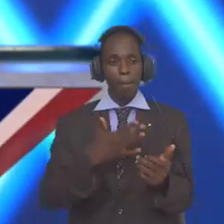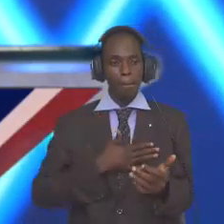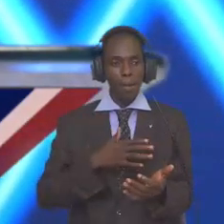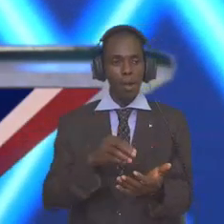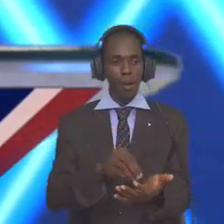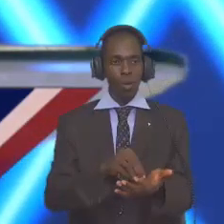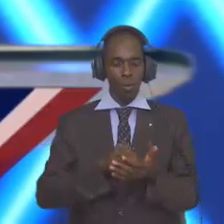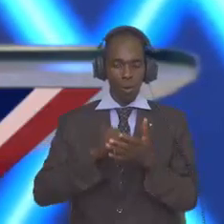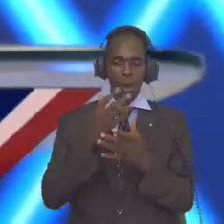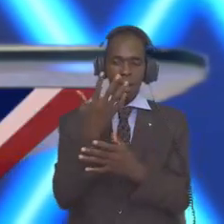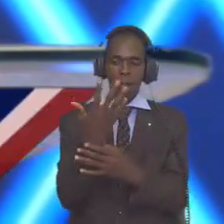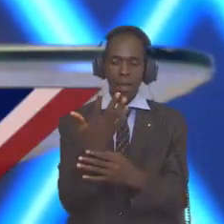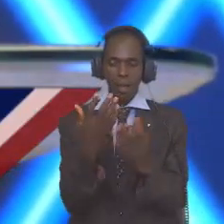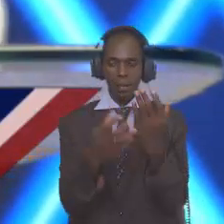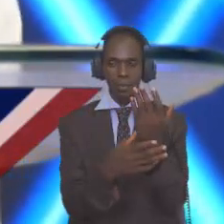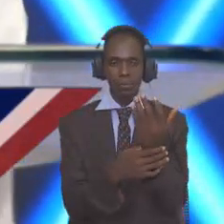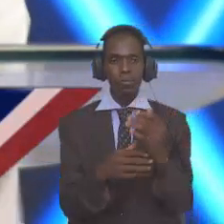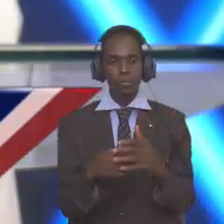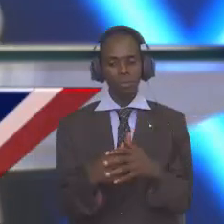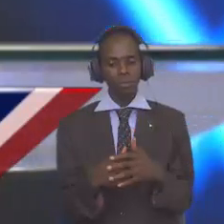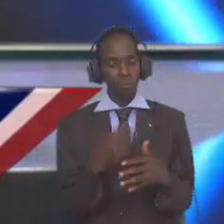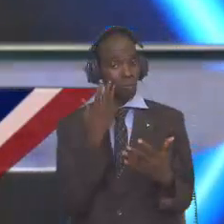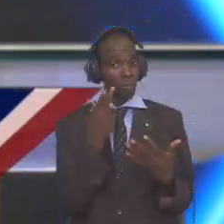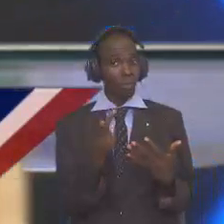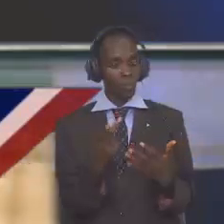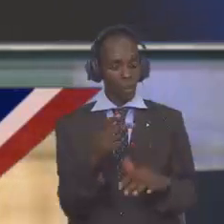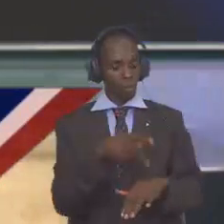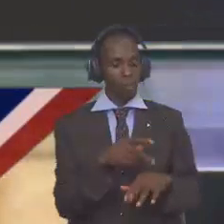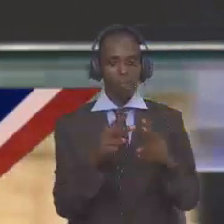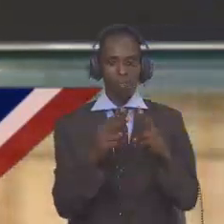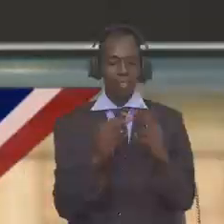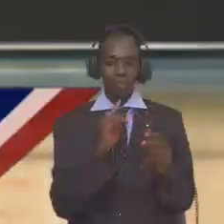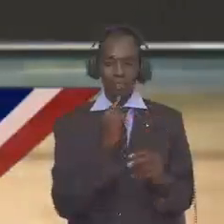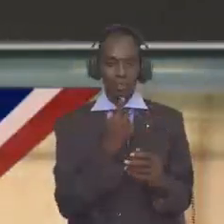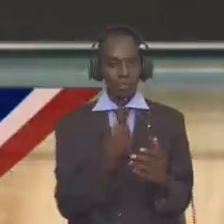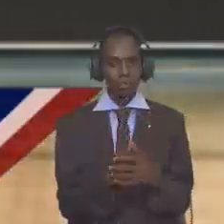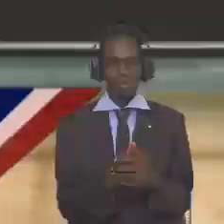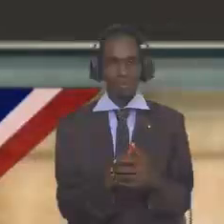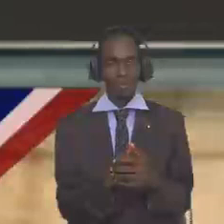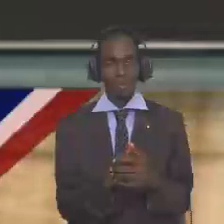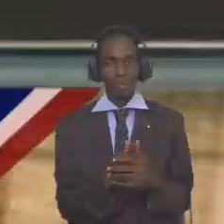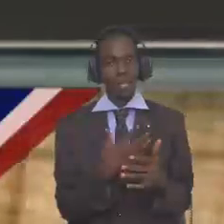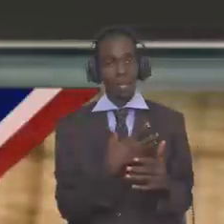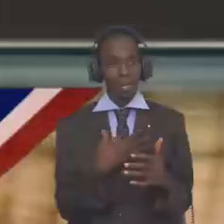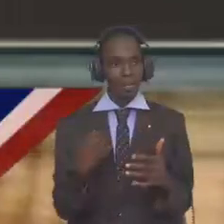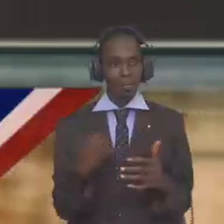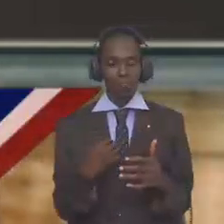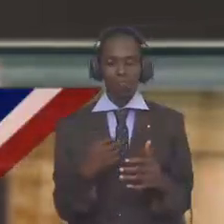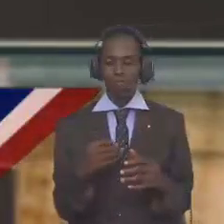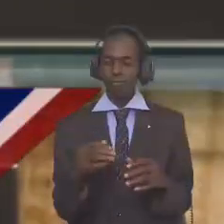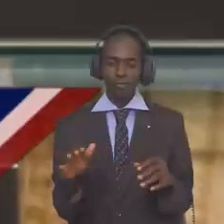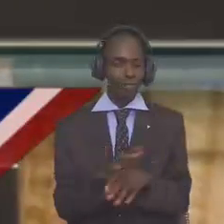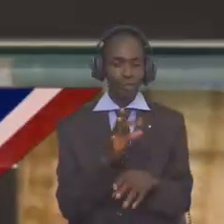own hand. Look up here. Paul the apostle, very serious and, you know,